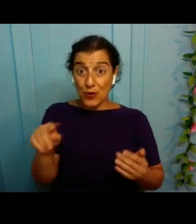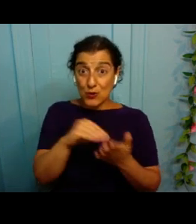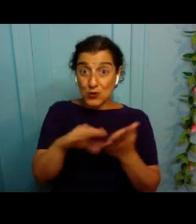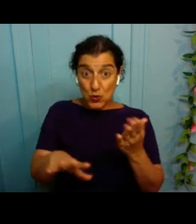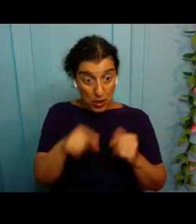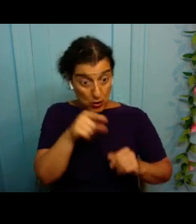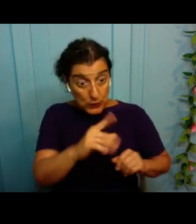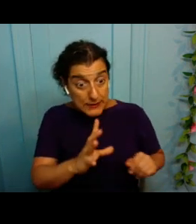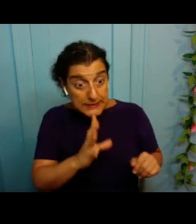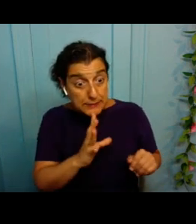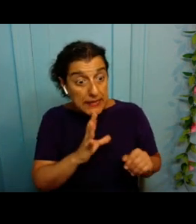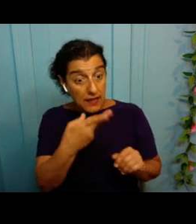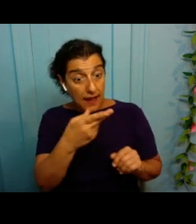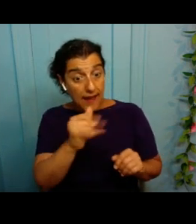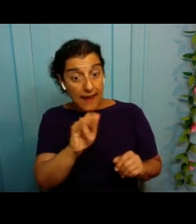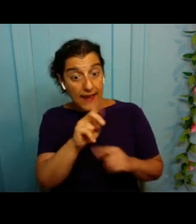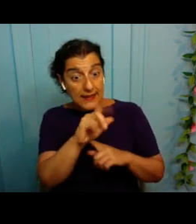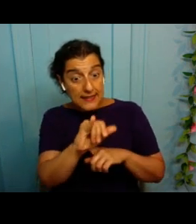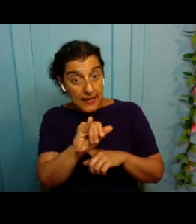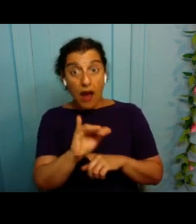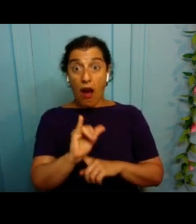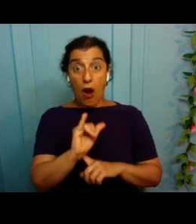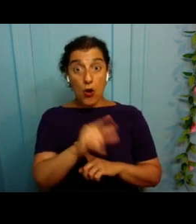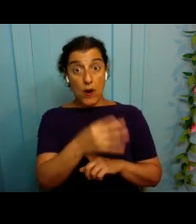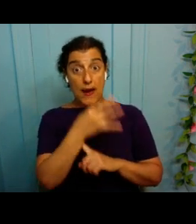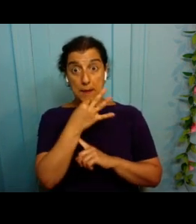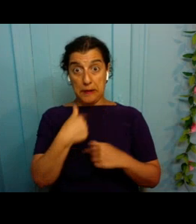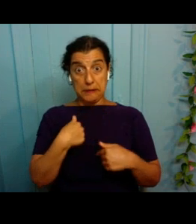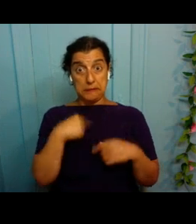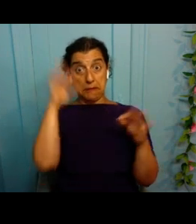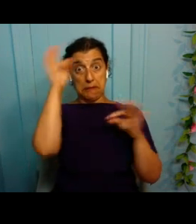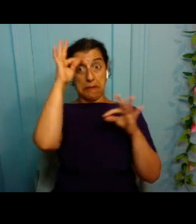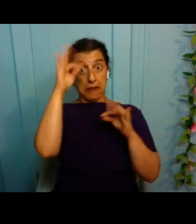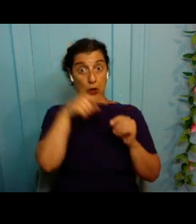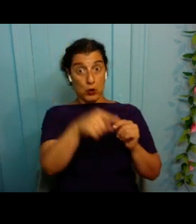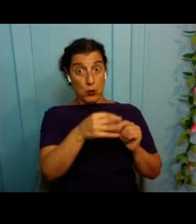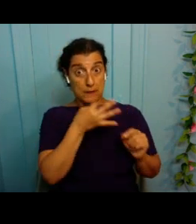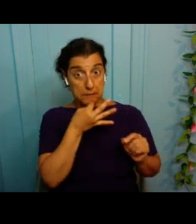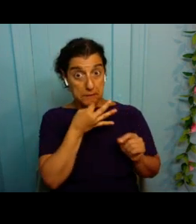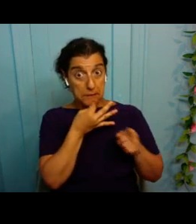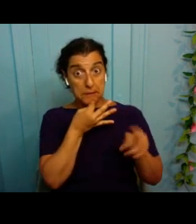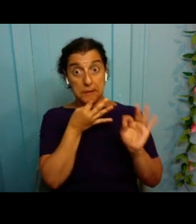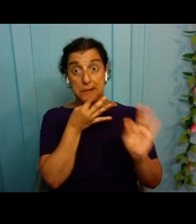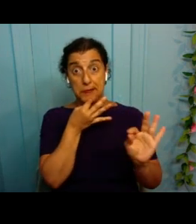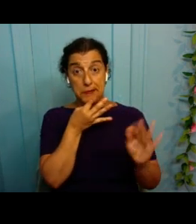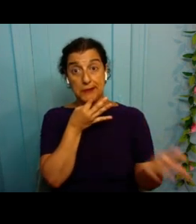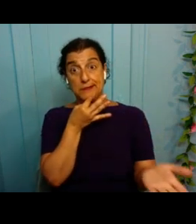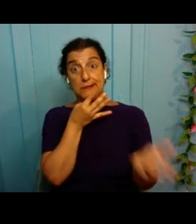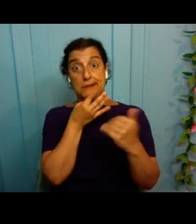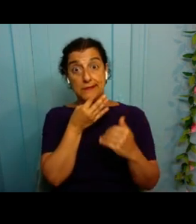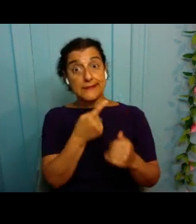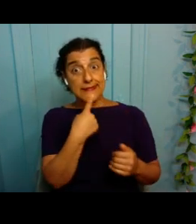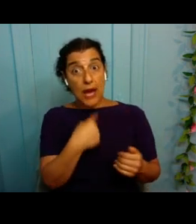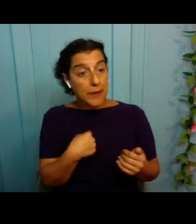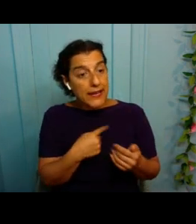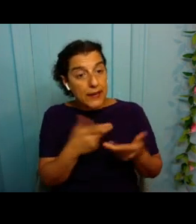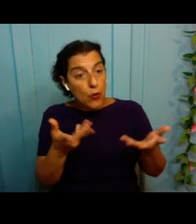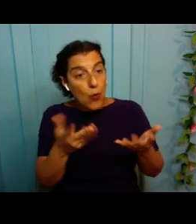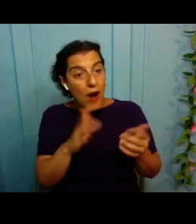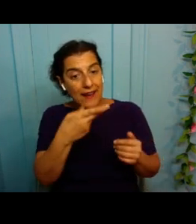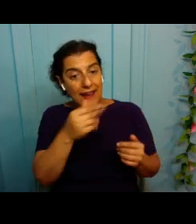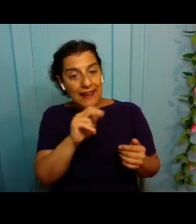speak Hindi, you're an expert. I know nothing about it. You're the one who knows everything. So tell me, what does Hindi